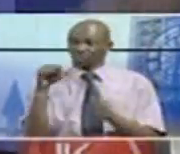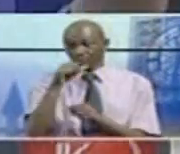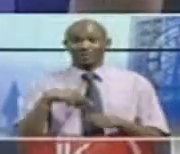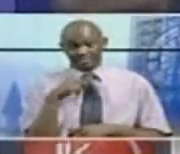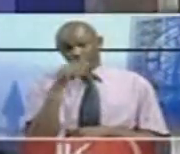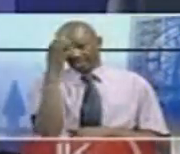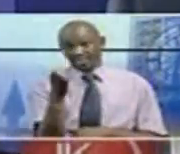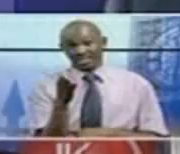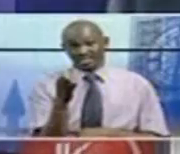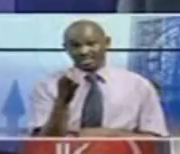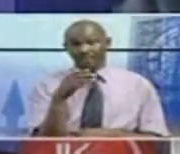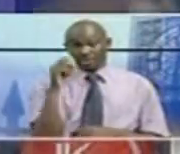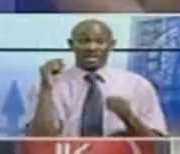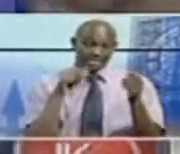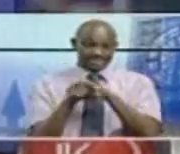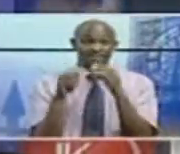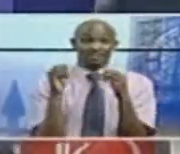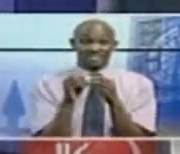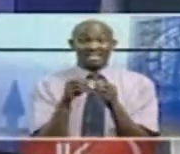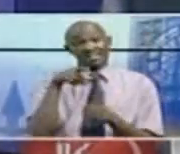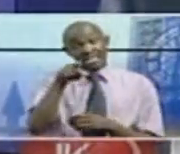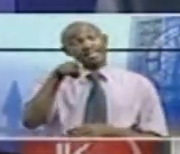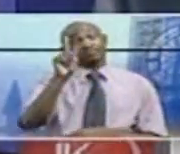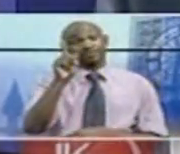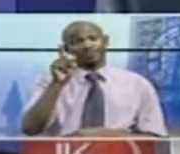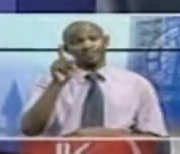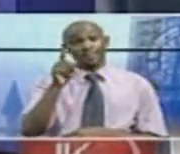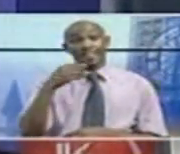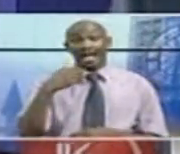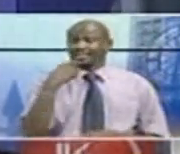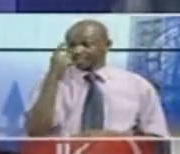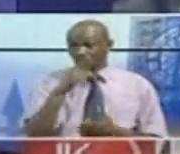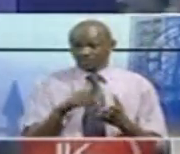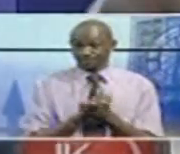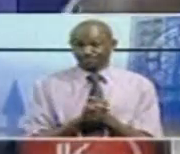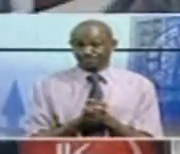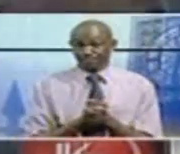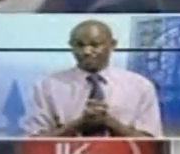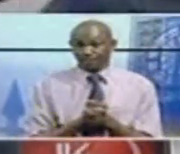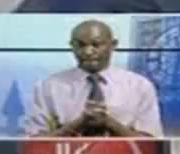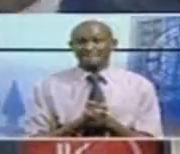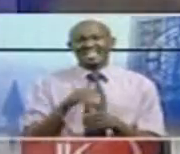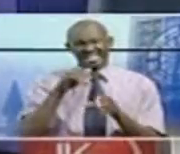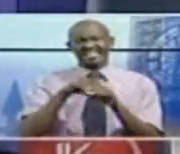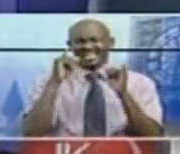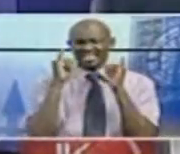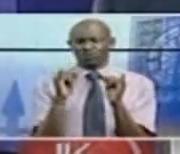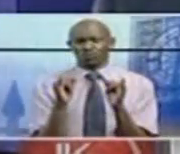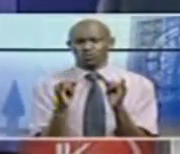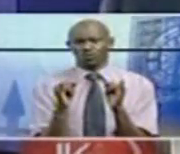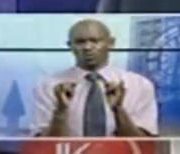I got to this meeting, they themselves had said that in the new